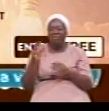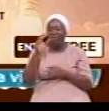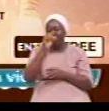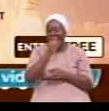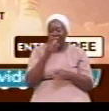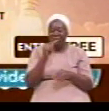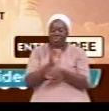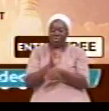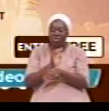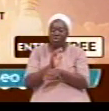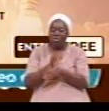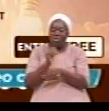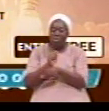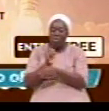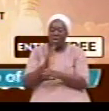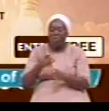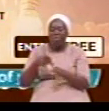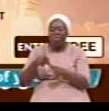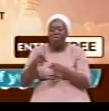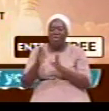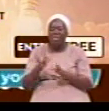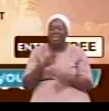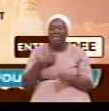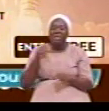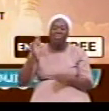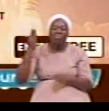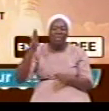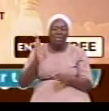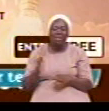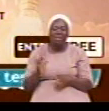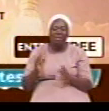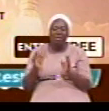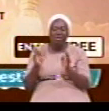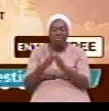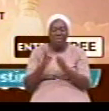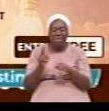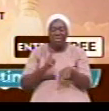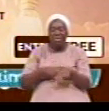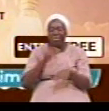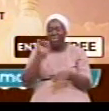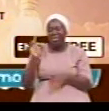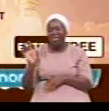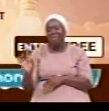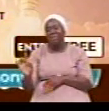workers, professionals, and ministers conference. The time is 8 a.m.